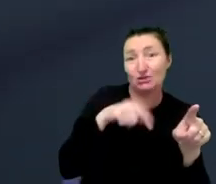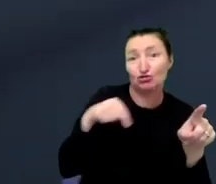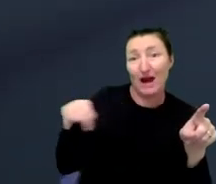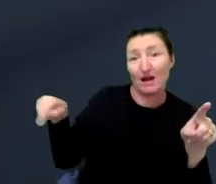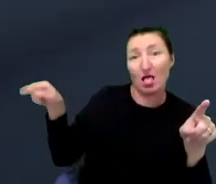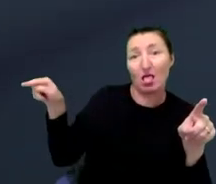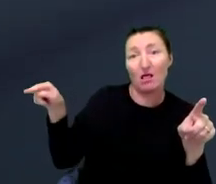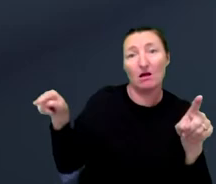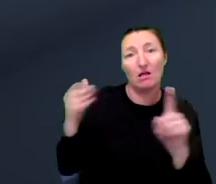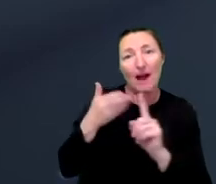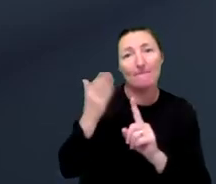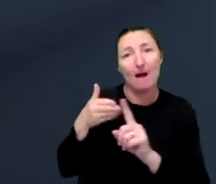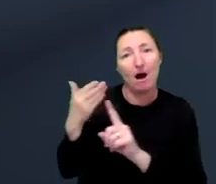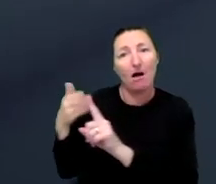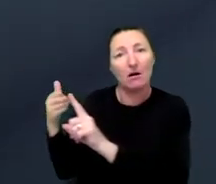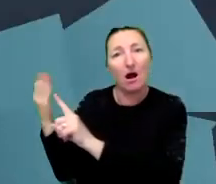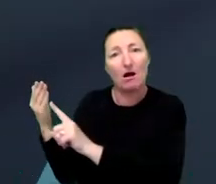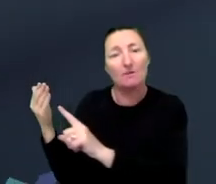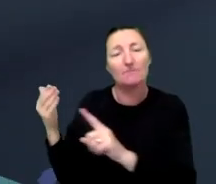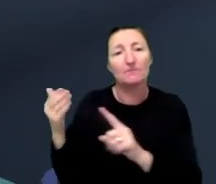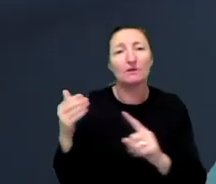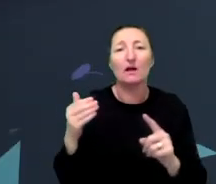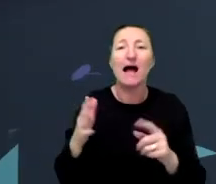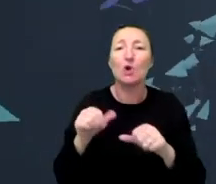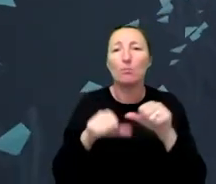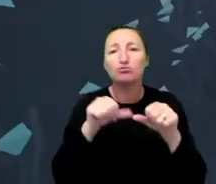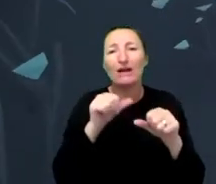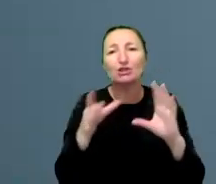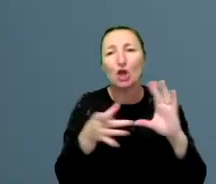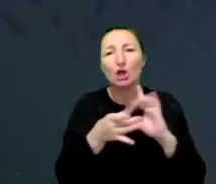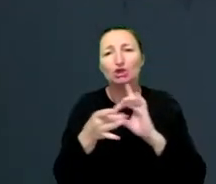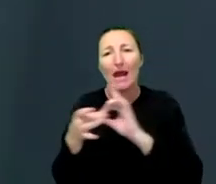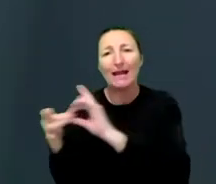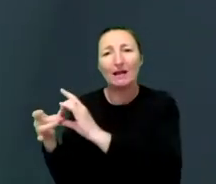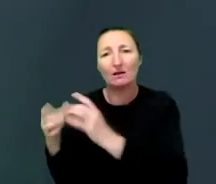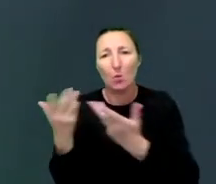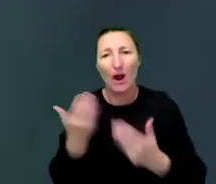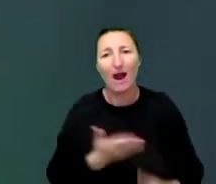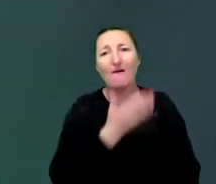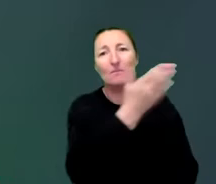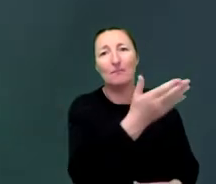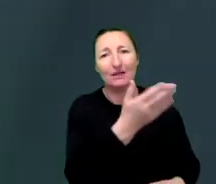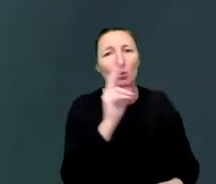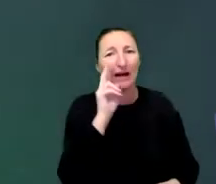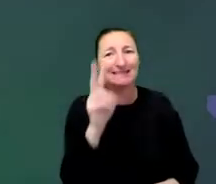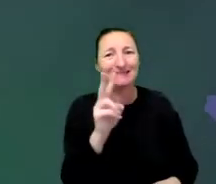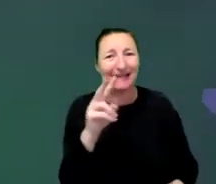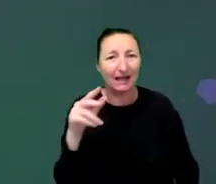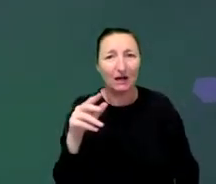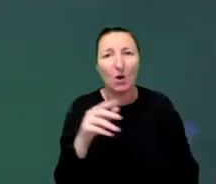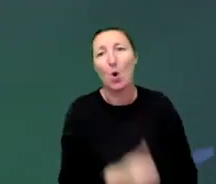kind of operational chain mentality of like markers of where you've been, being able to find your way back or like